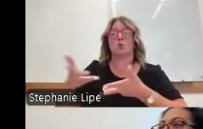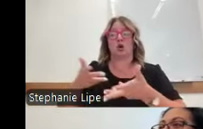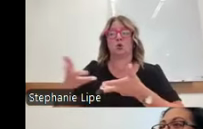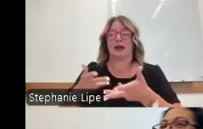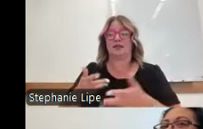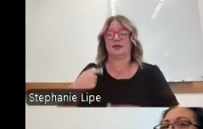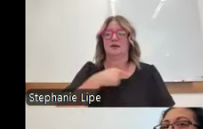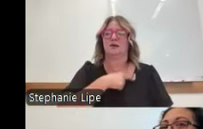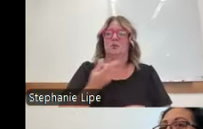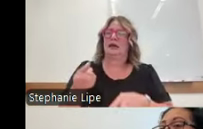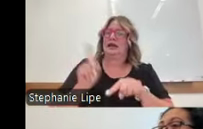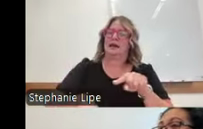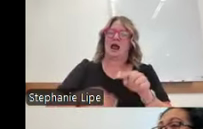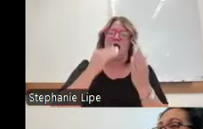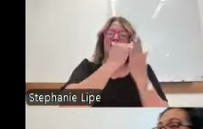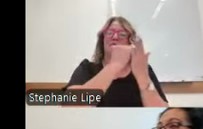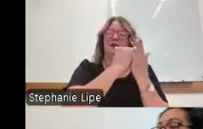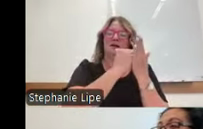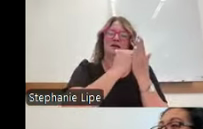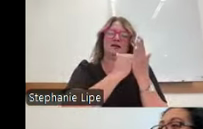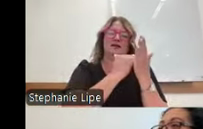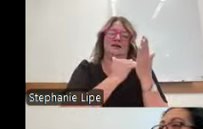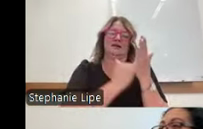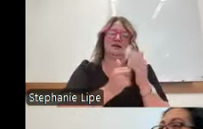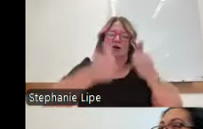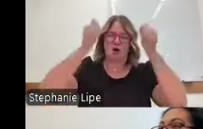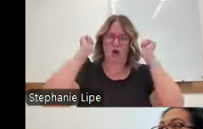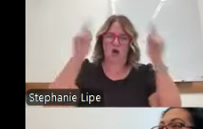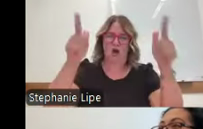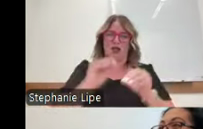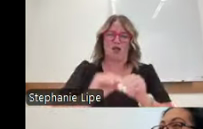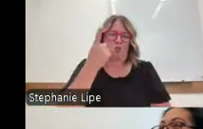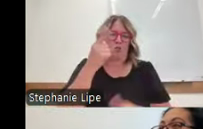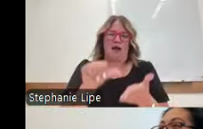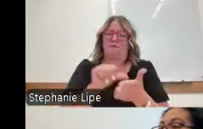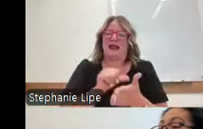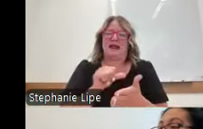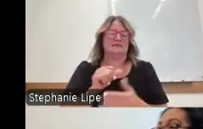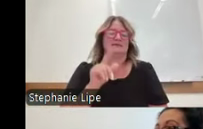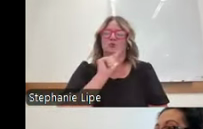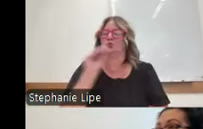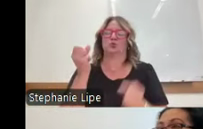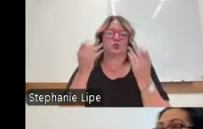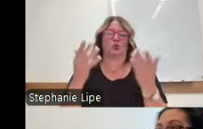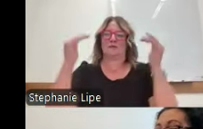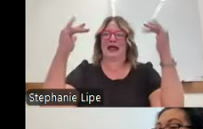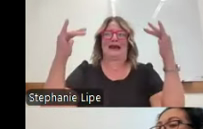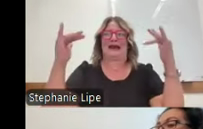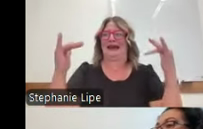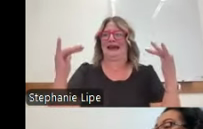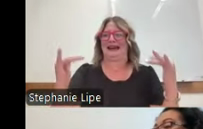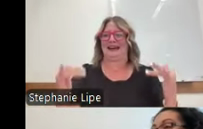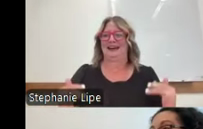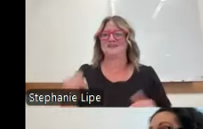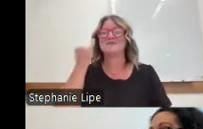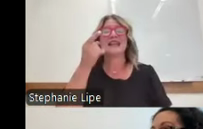examples of the ones that we have worked one-on-one with. We cannot have a whole extensive list on one page.